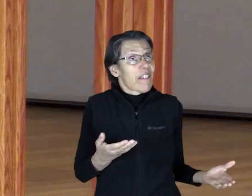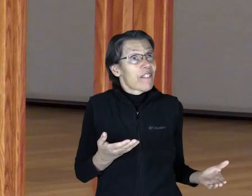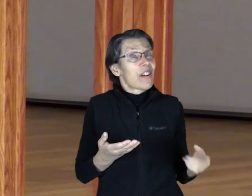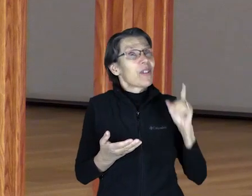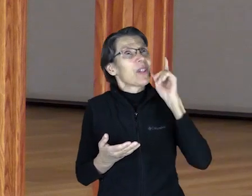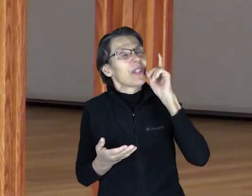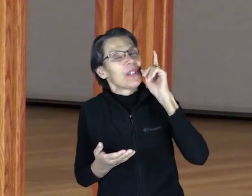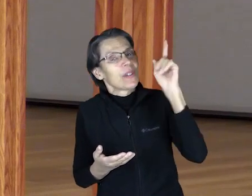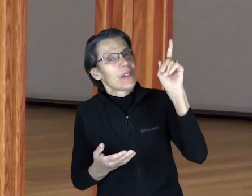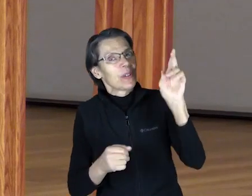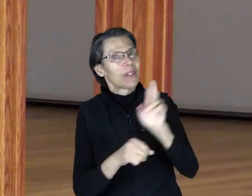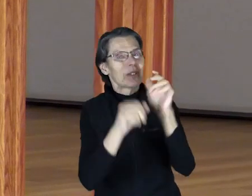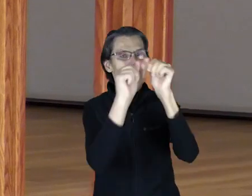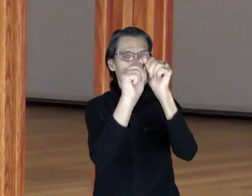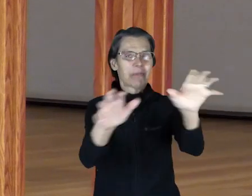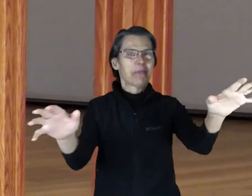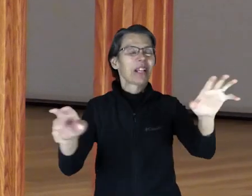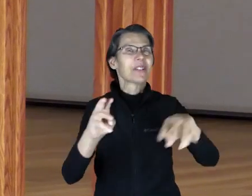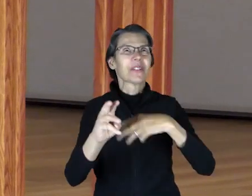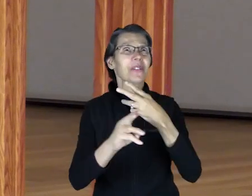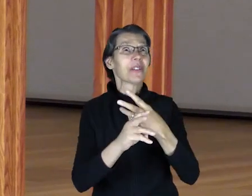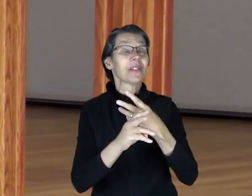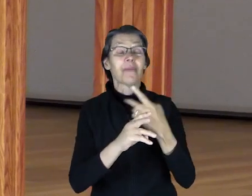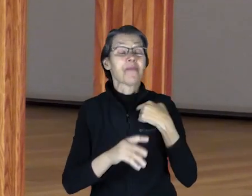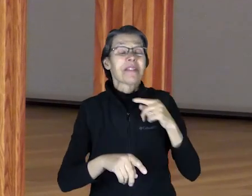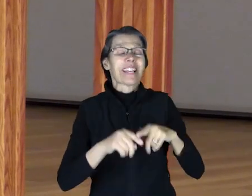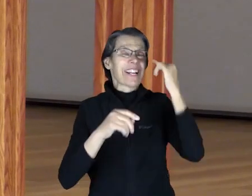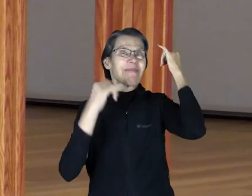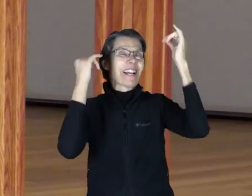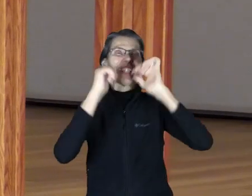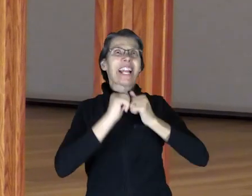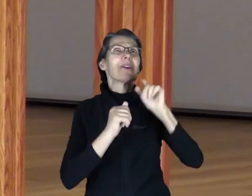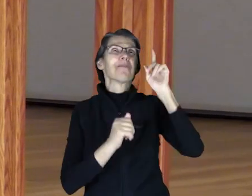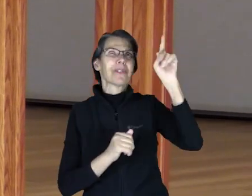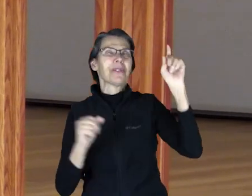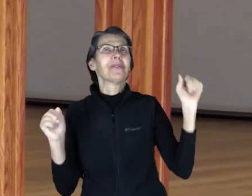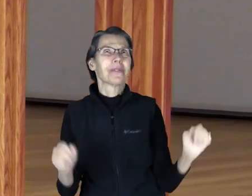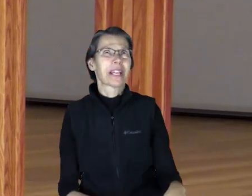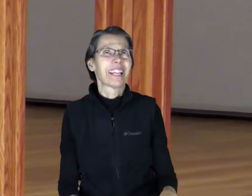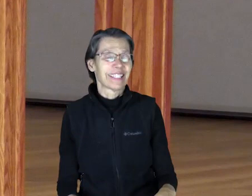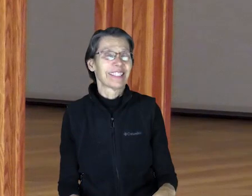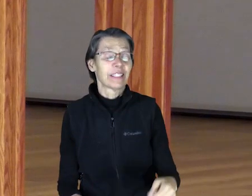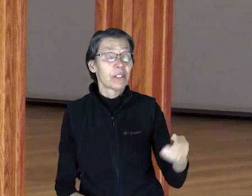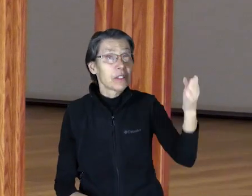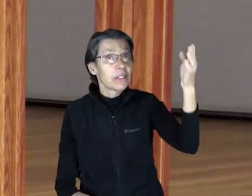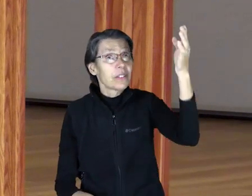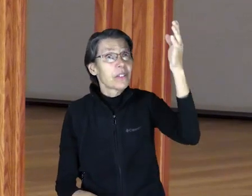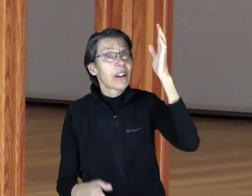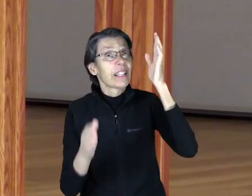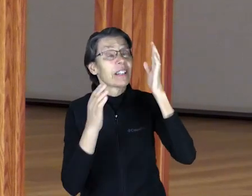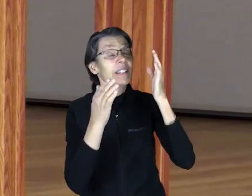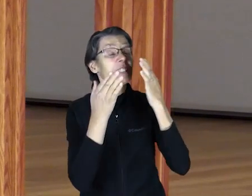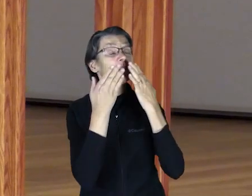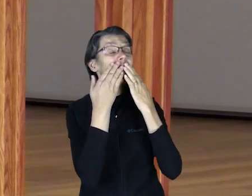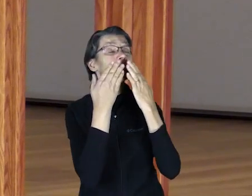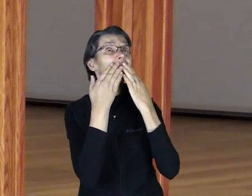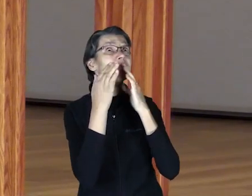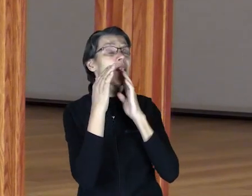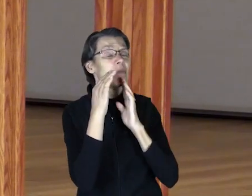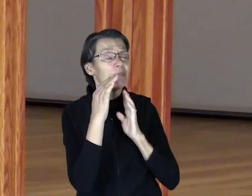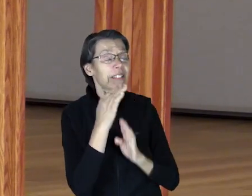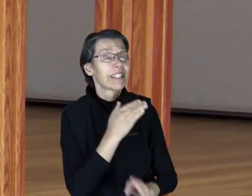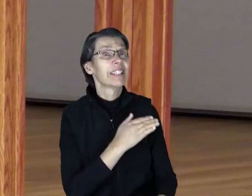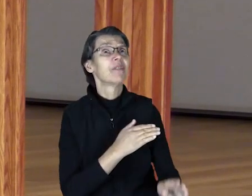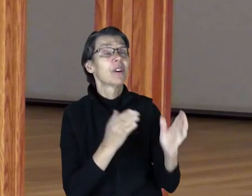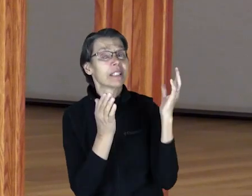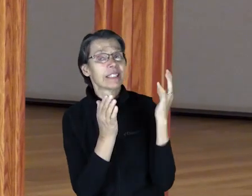are, you are able to bless your world in ways that we cannot even imagine. And so, God, hear us as we